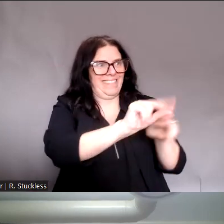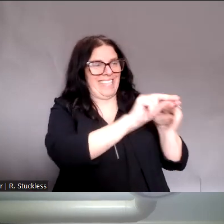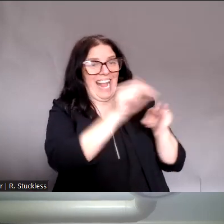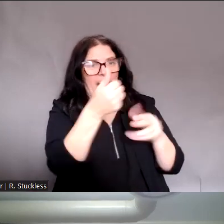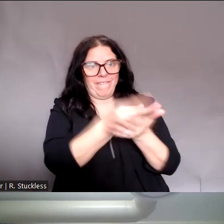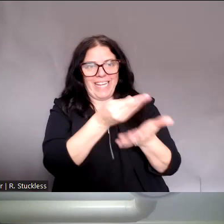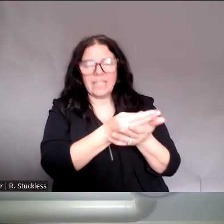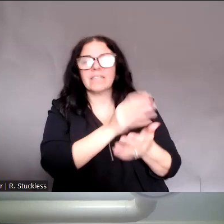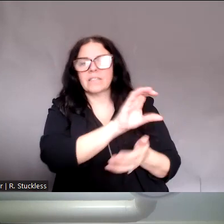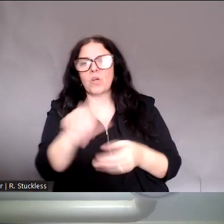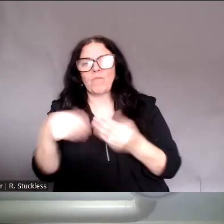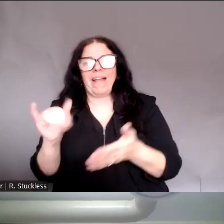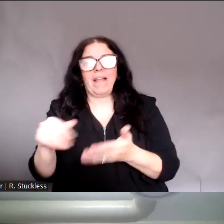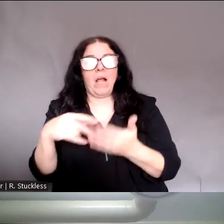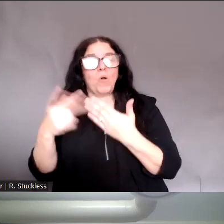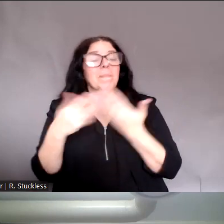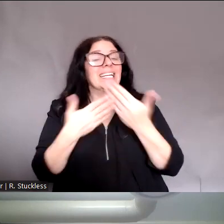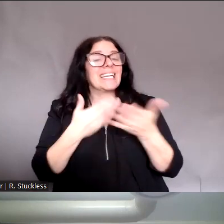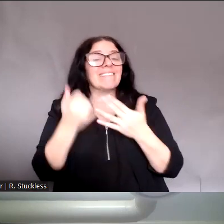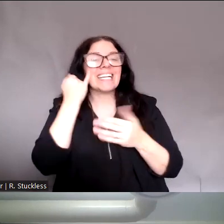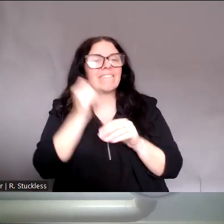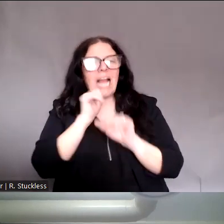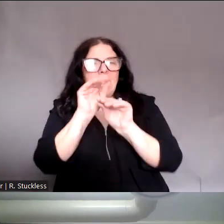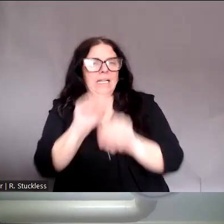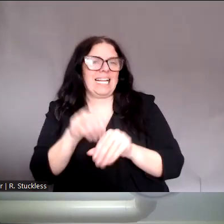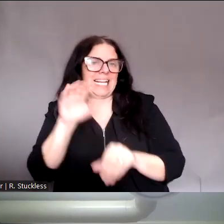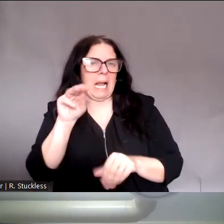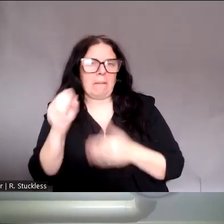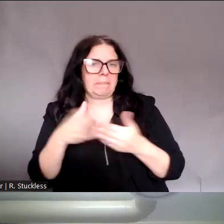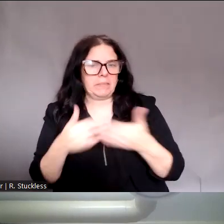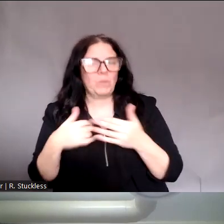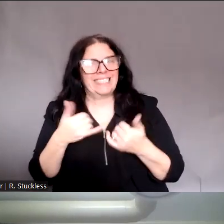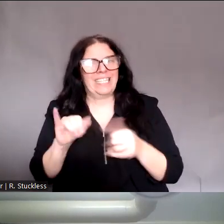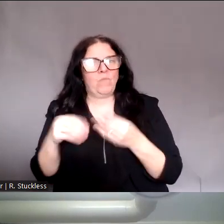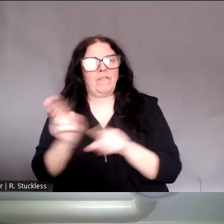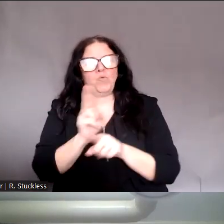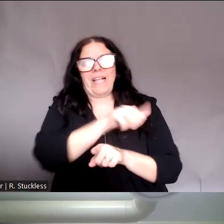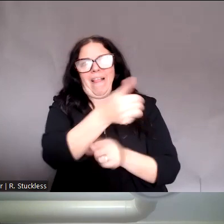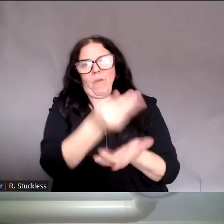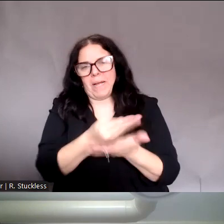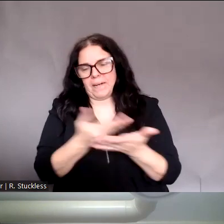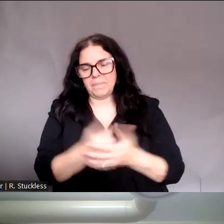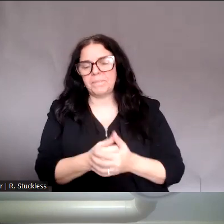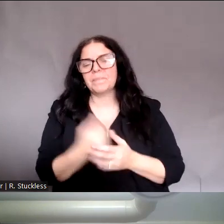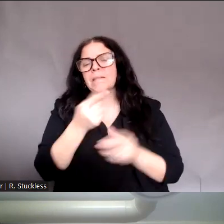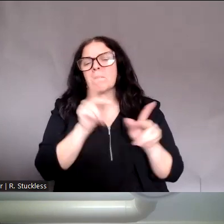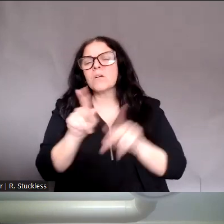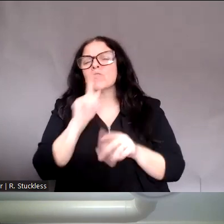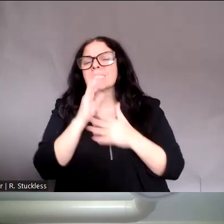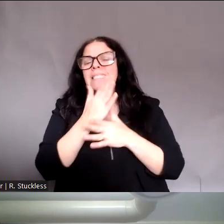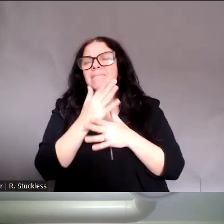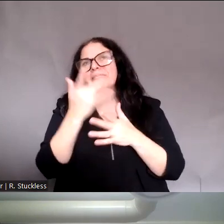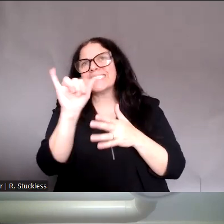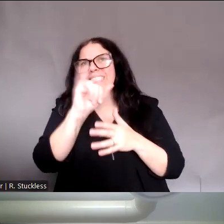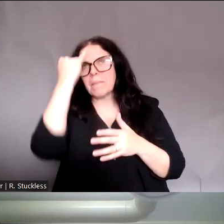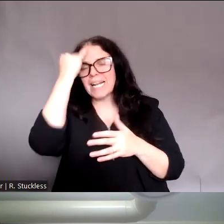these students weren't going into CAMS. We did something similar with the working center with the customer service program,